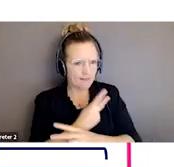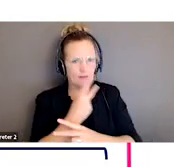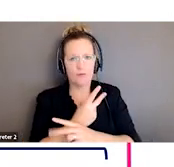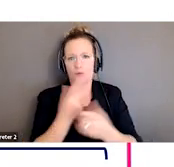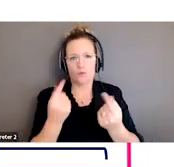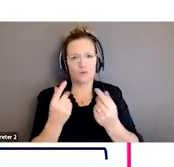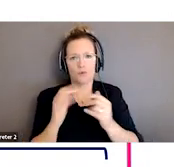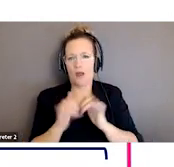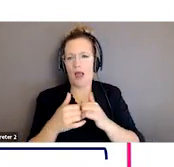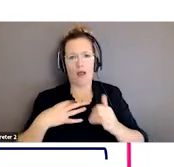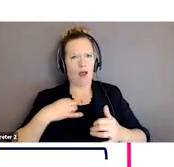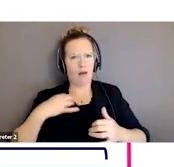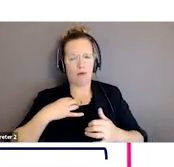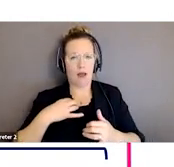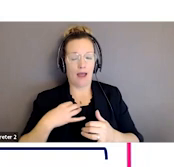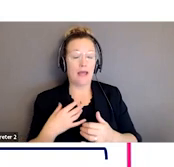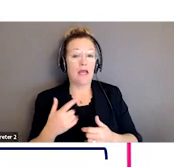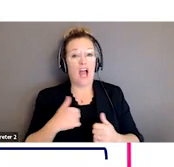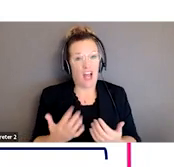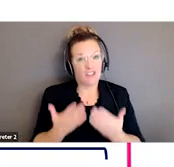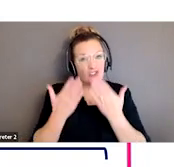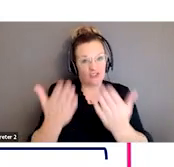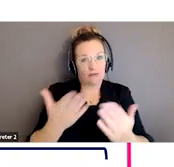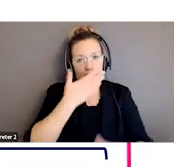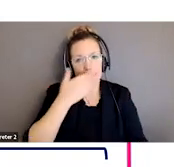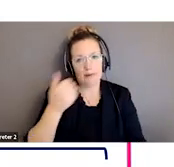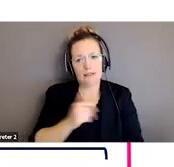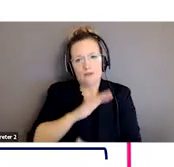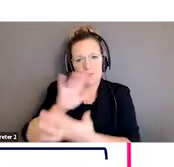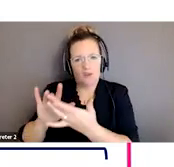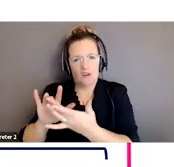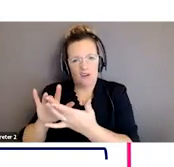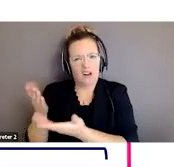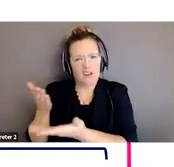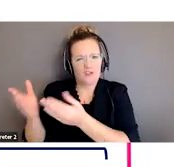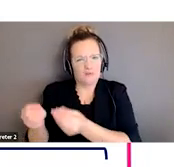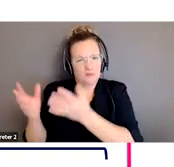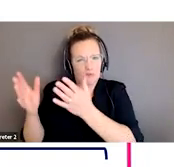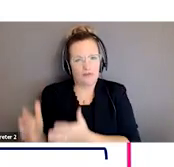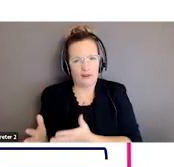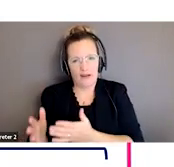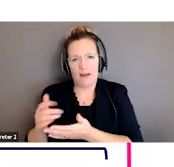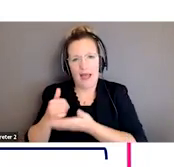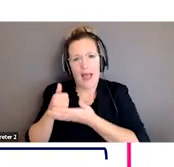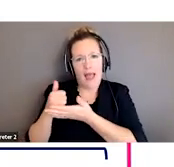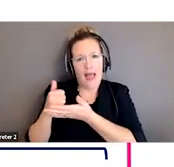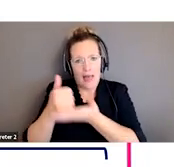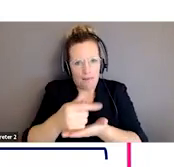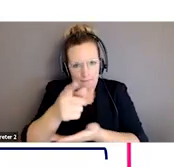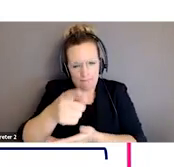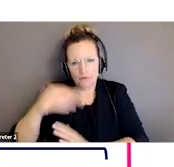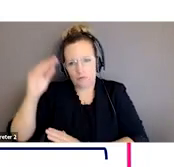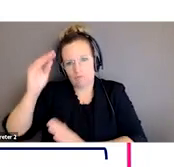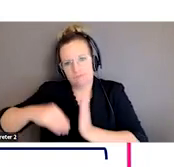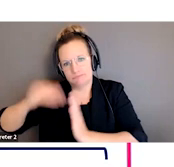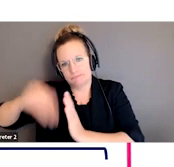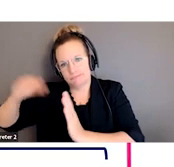recommended, to consult a service provider who can help you draft the patent